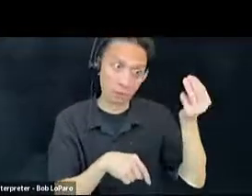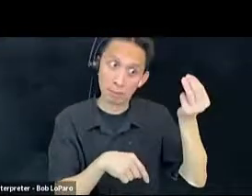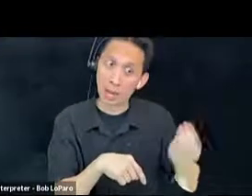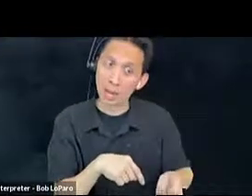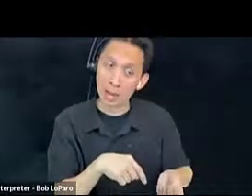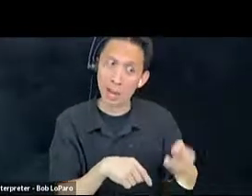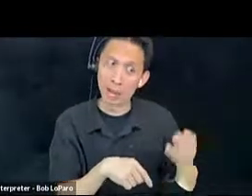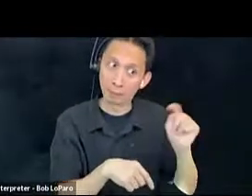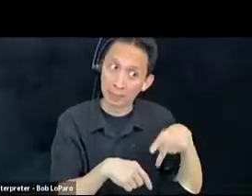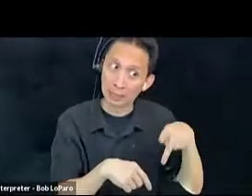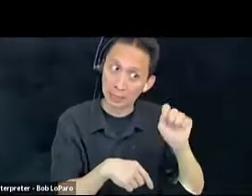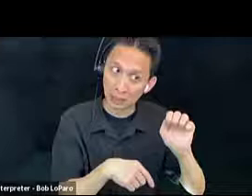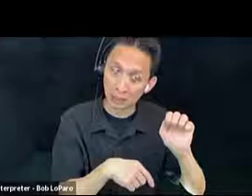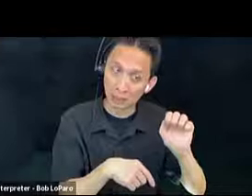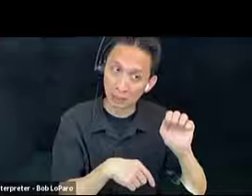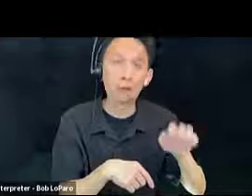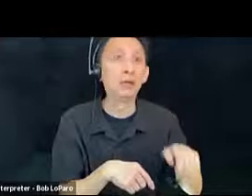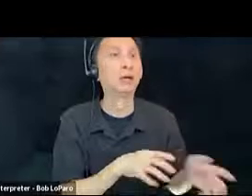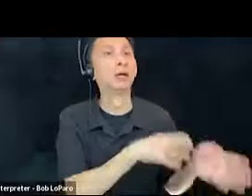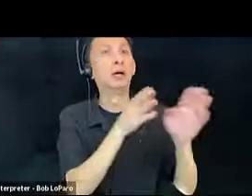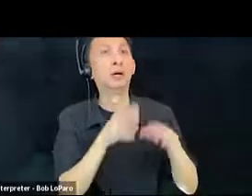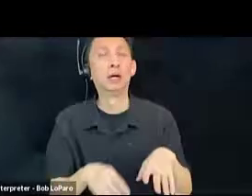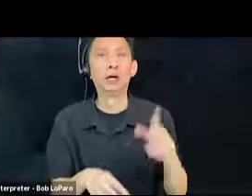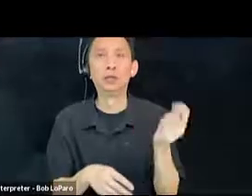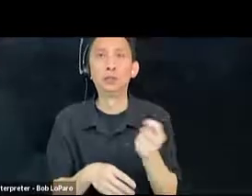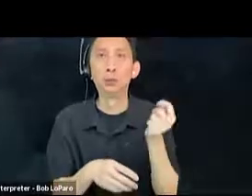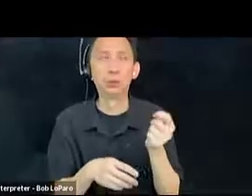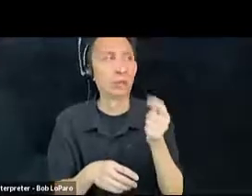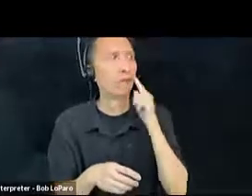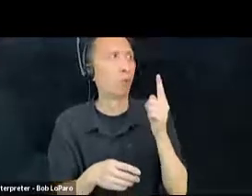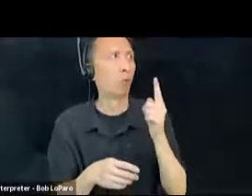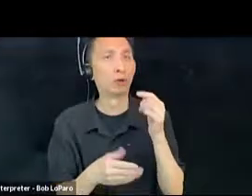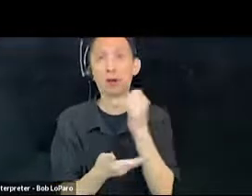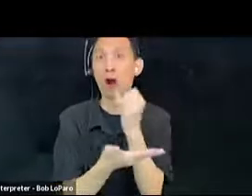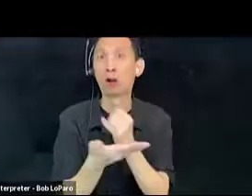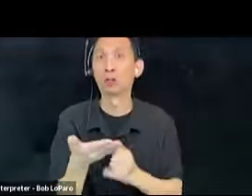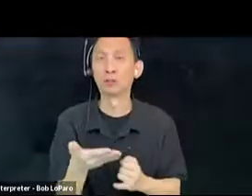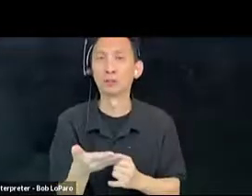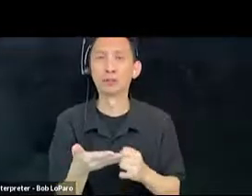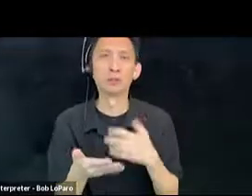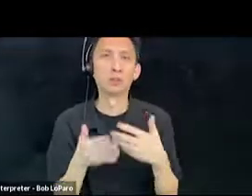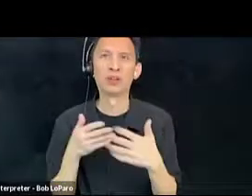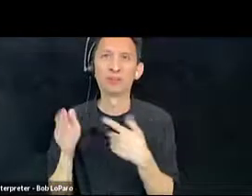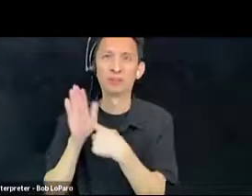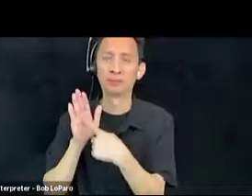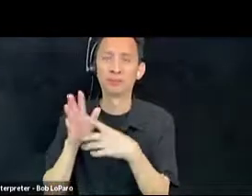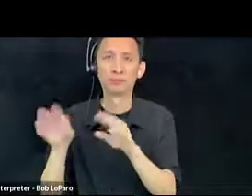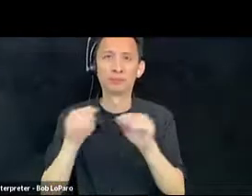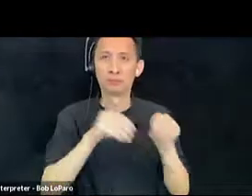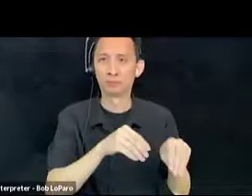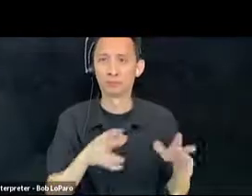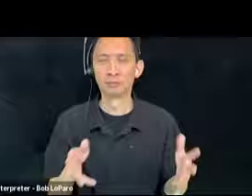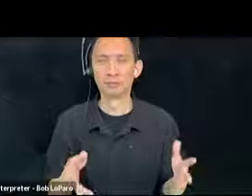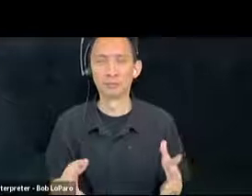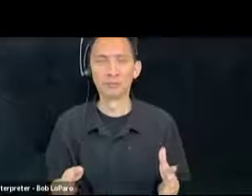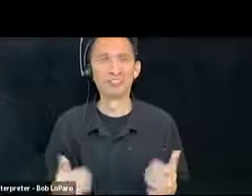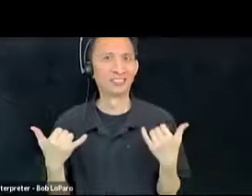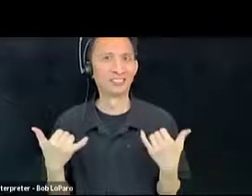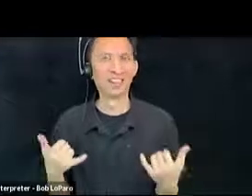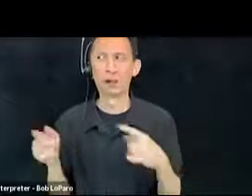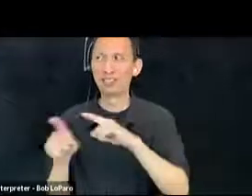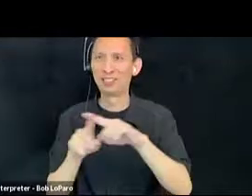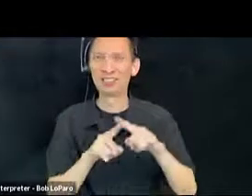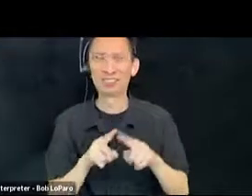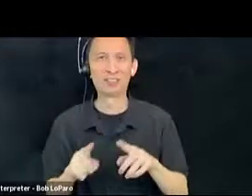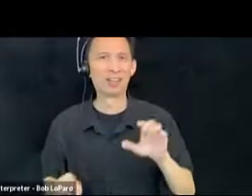And then Tuesday, maybe we're putting in the art symbol. So we have these objects cues that start to represent different events.